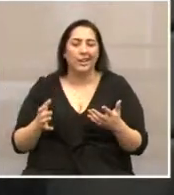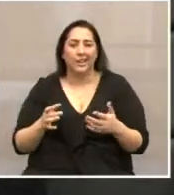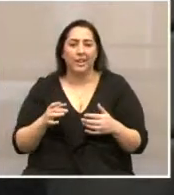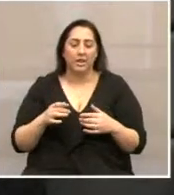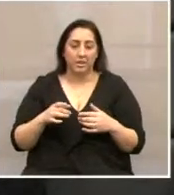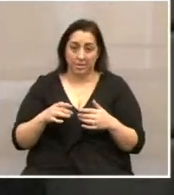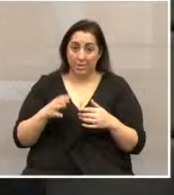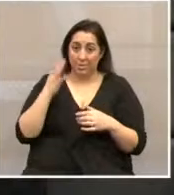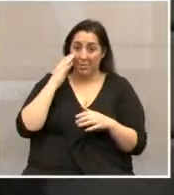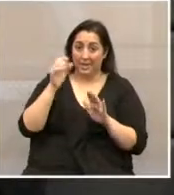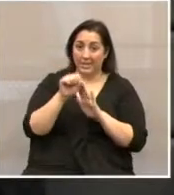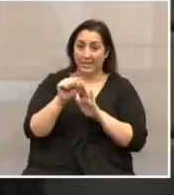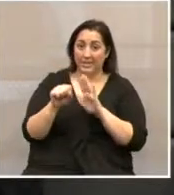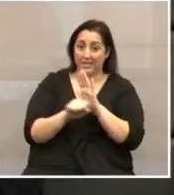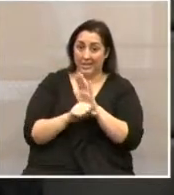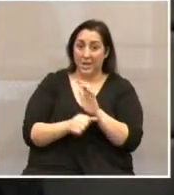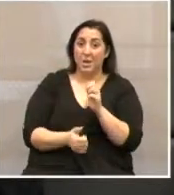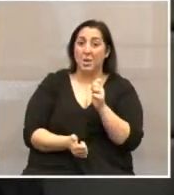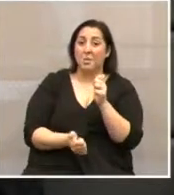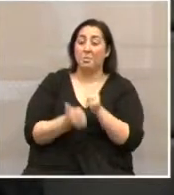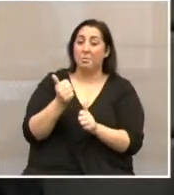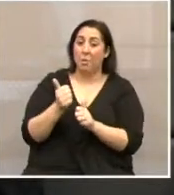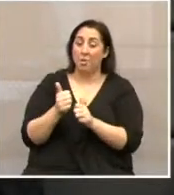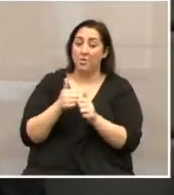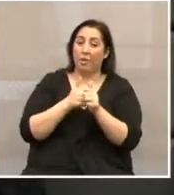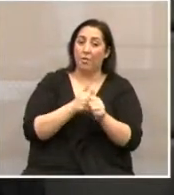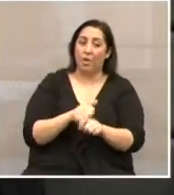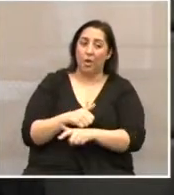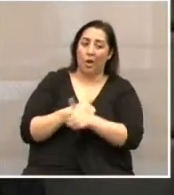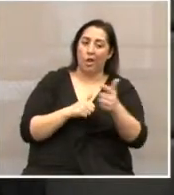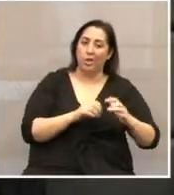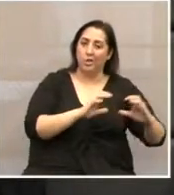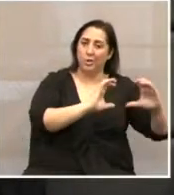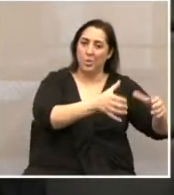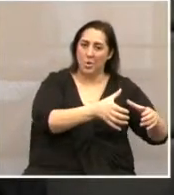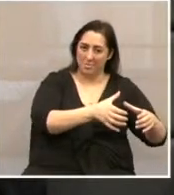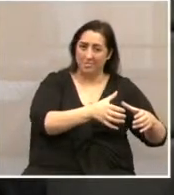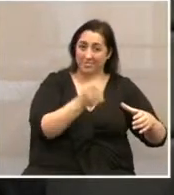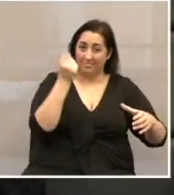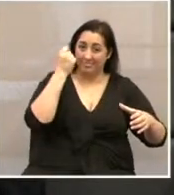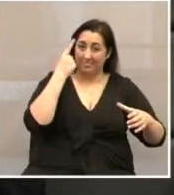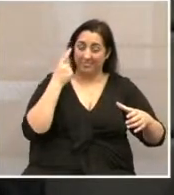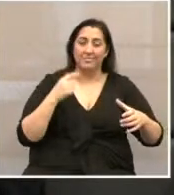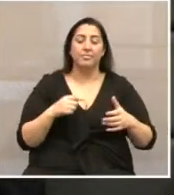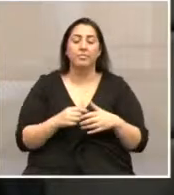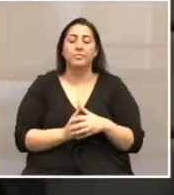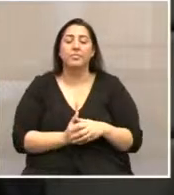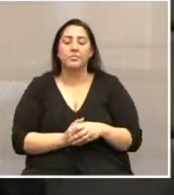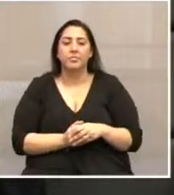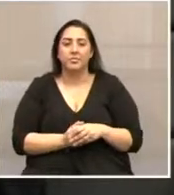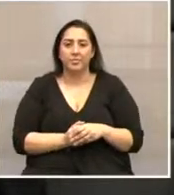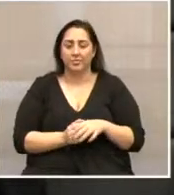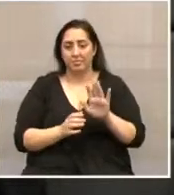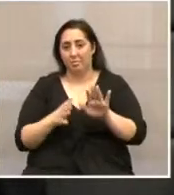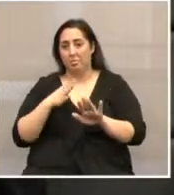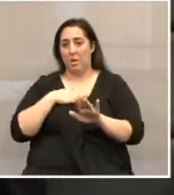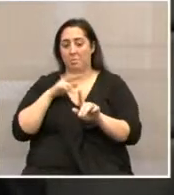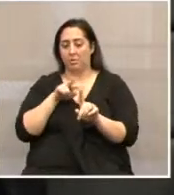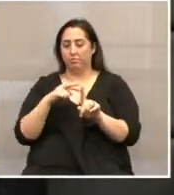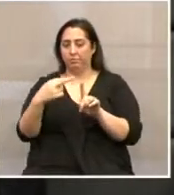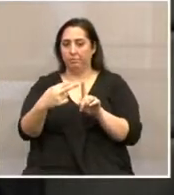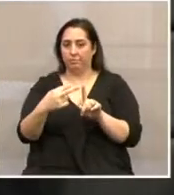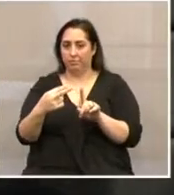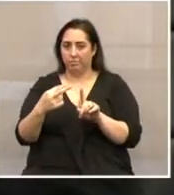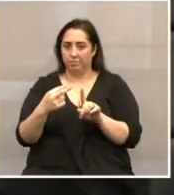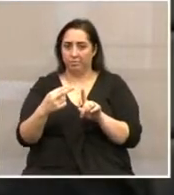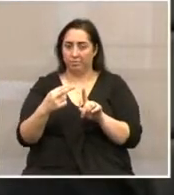majority rests comfortably in the other party's hands. In my view, mis-